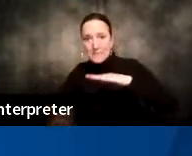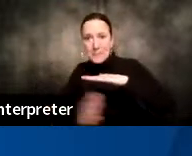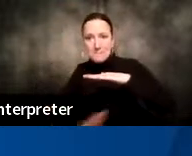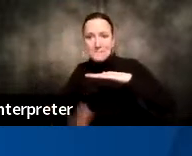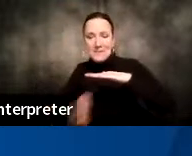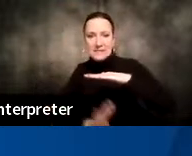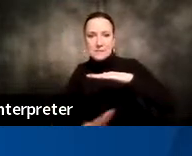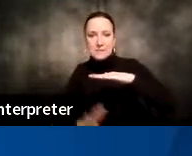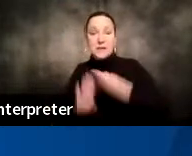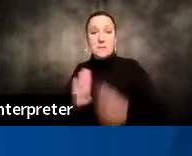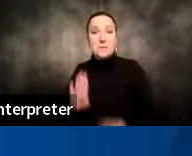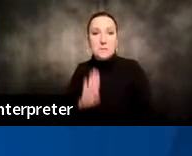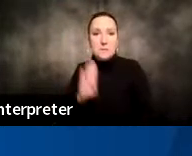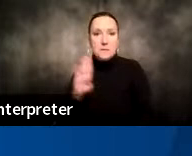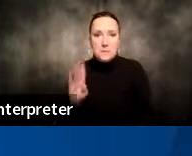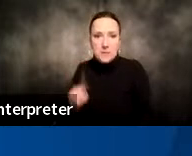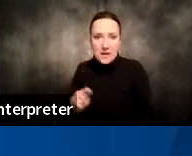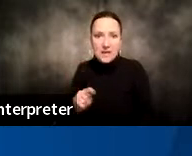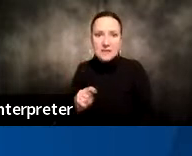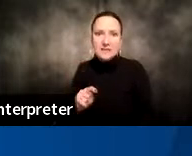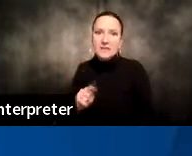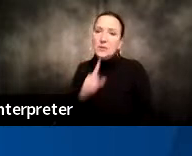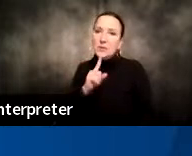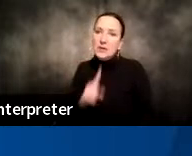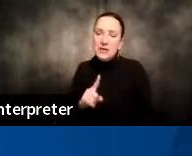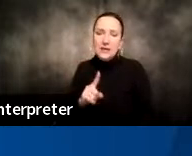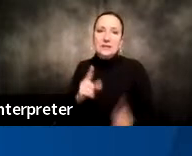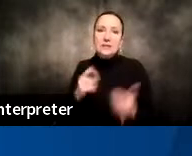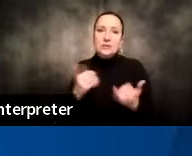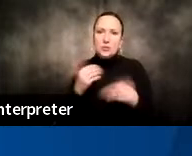floor. But I would urge us to